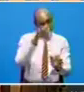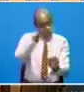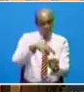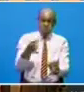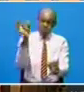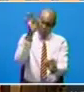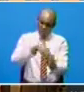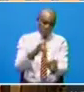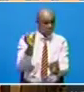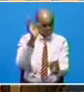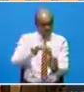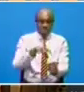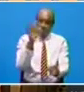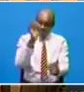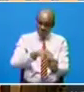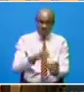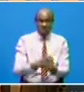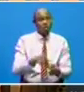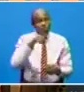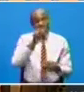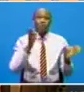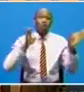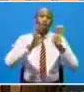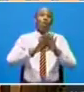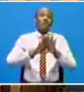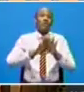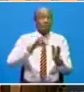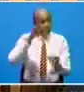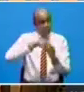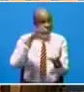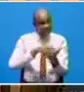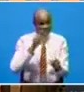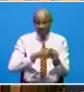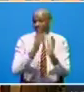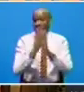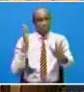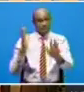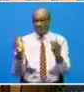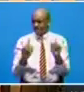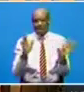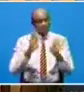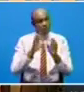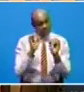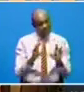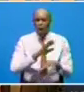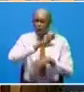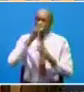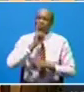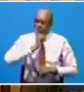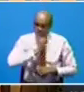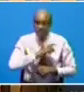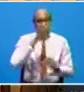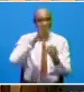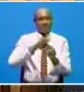voting throughout. Don't close the stations when people are on the queue until all of them have